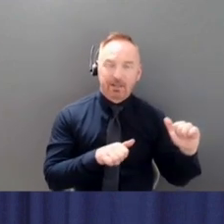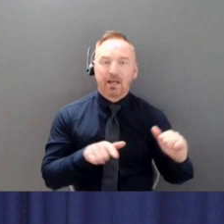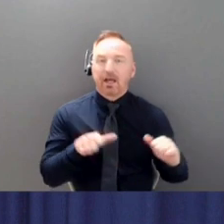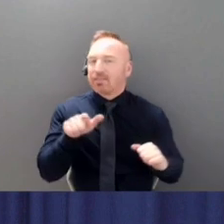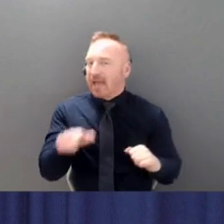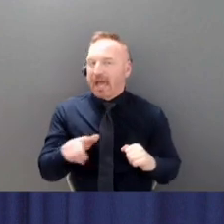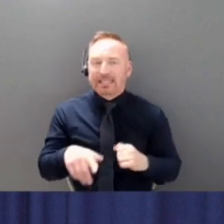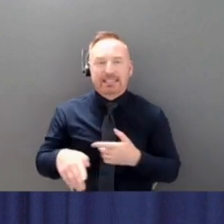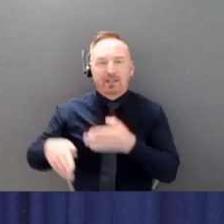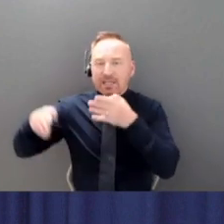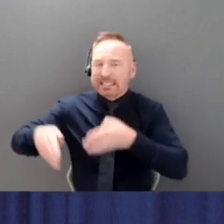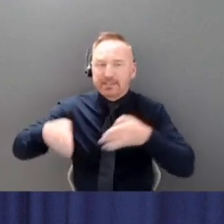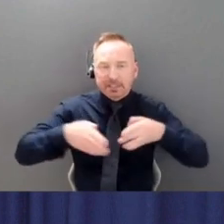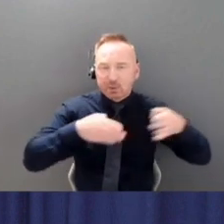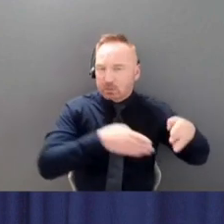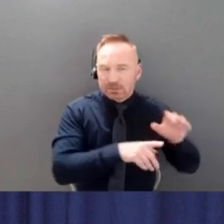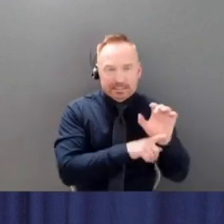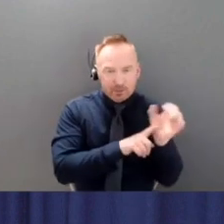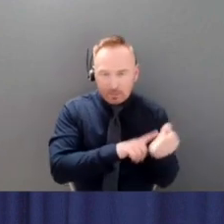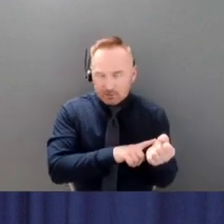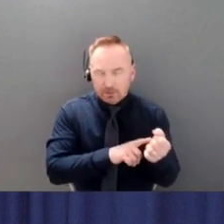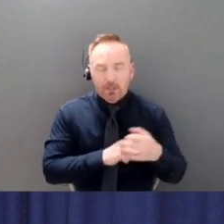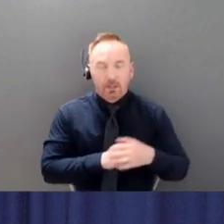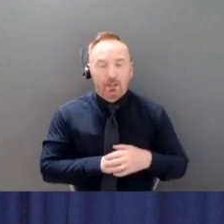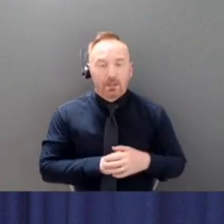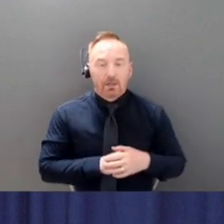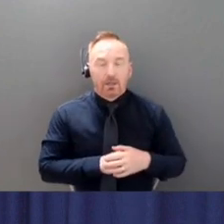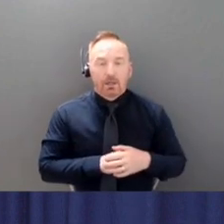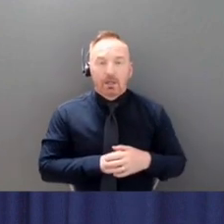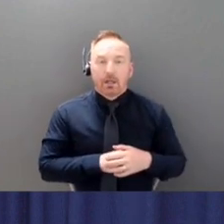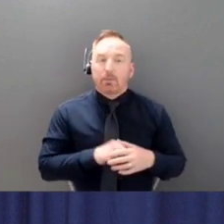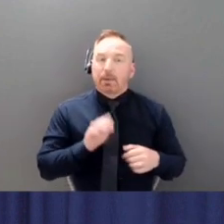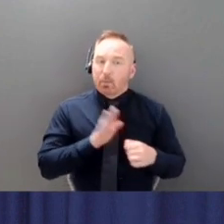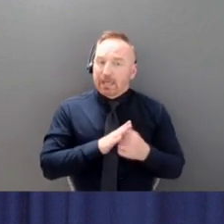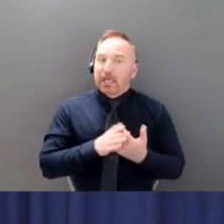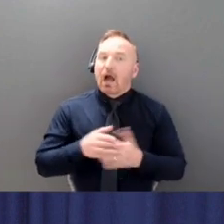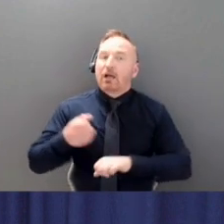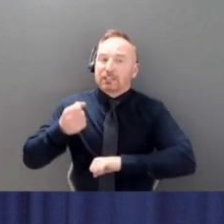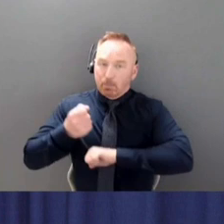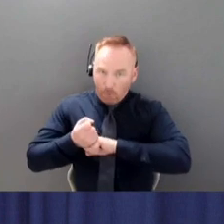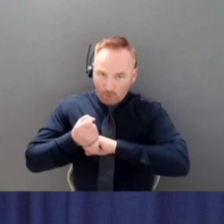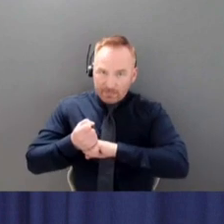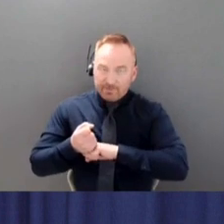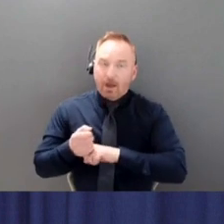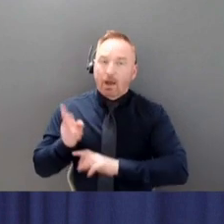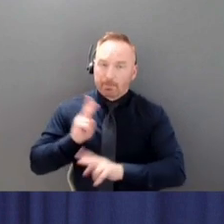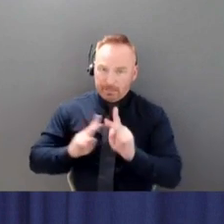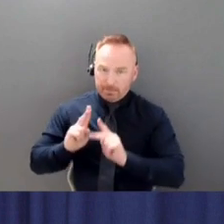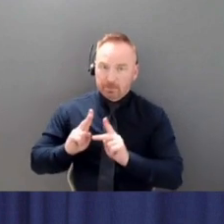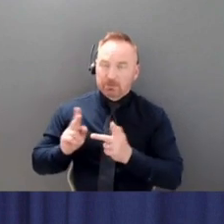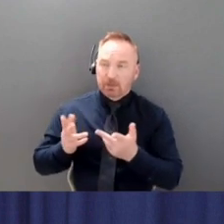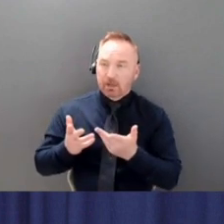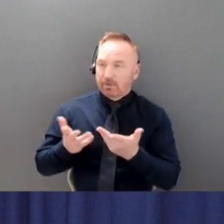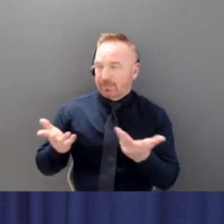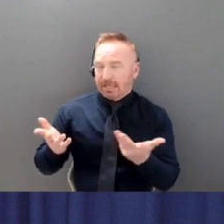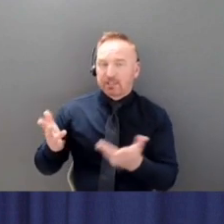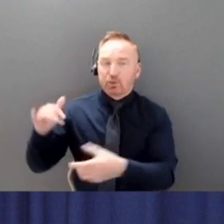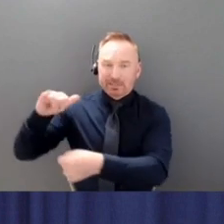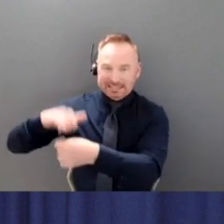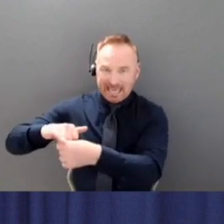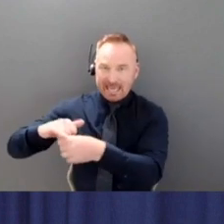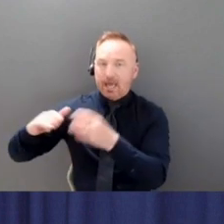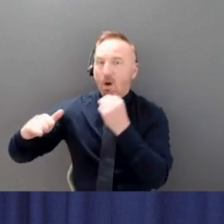basis with the directive that that we're supportive of people being able to stay home so that we can end the